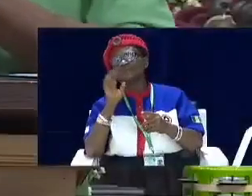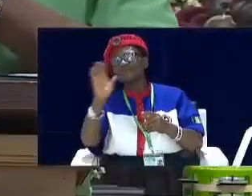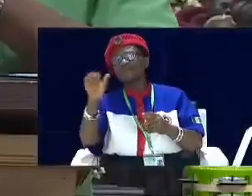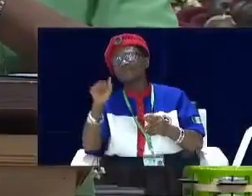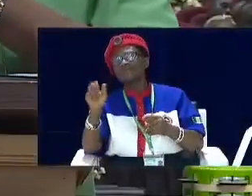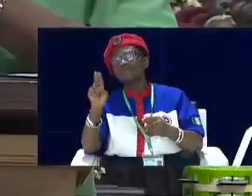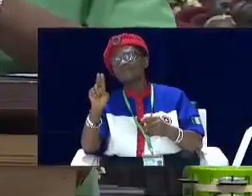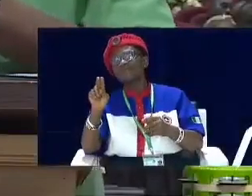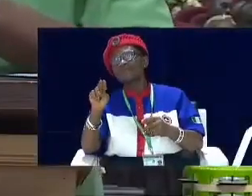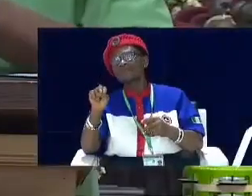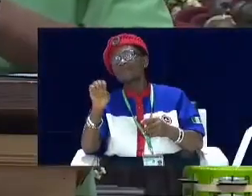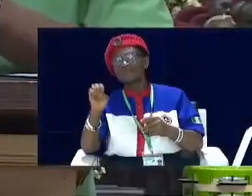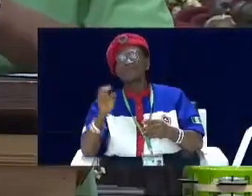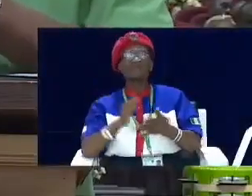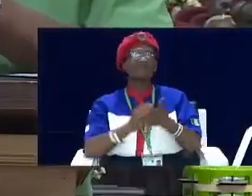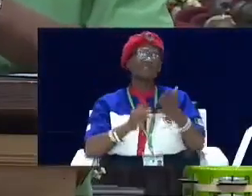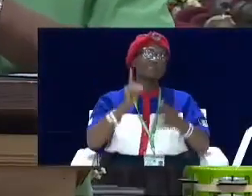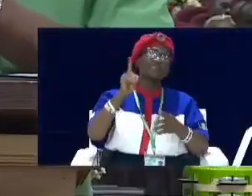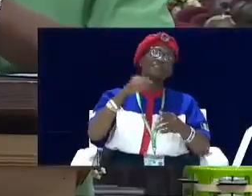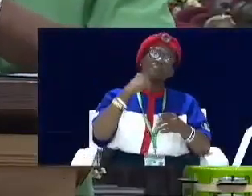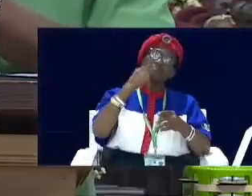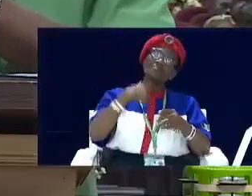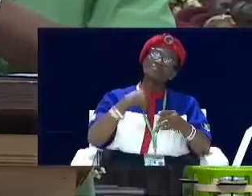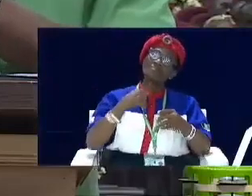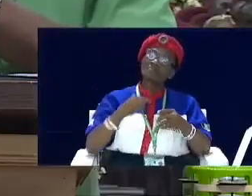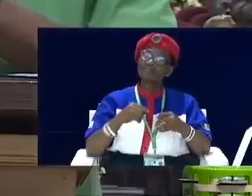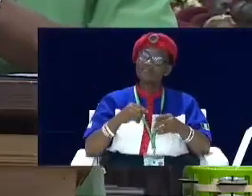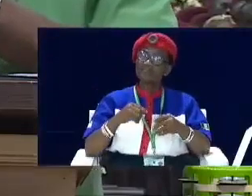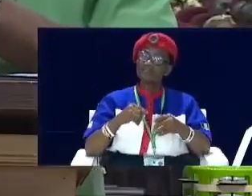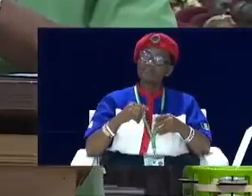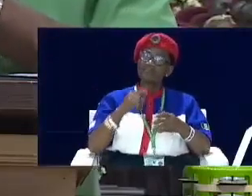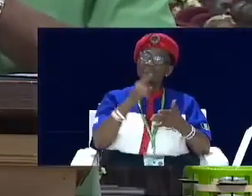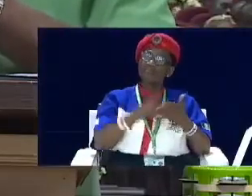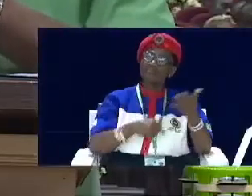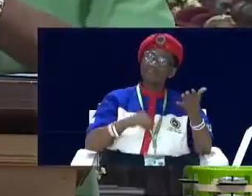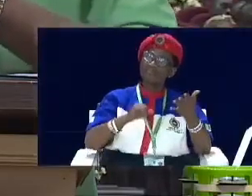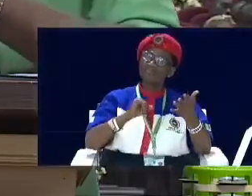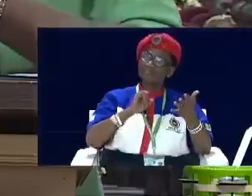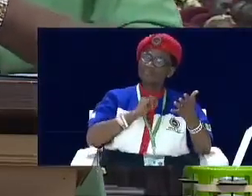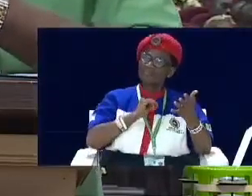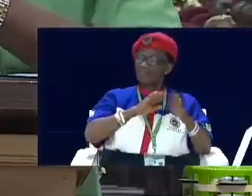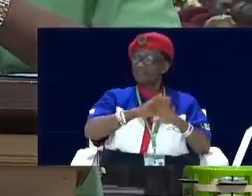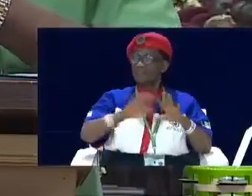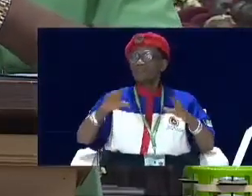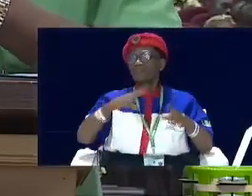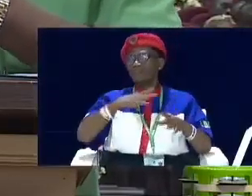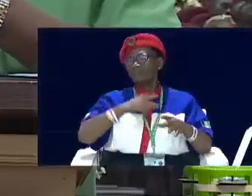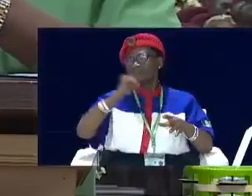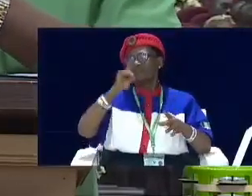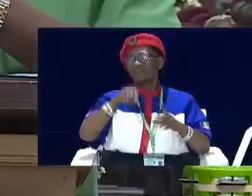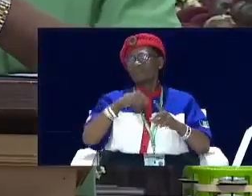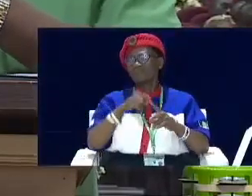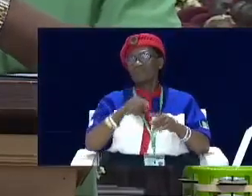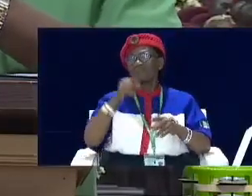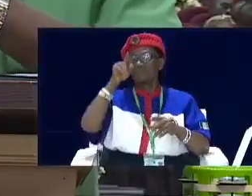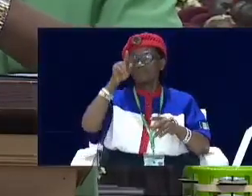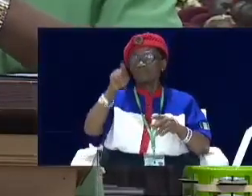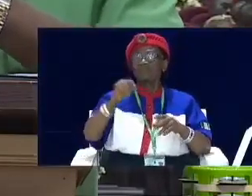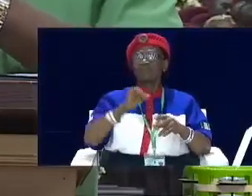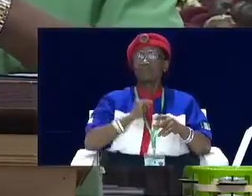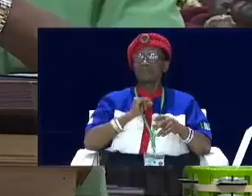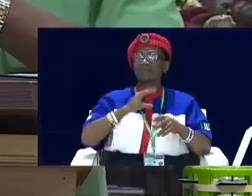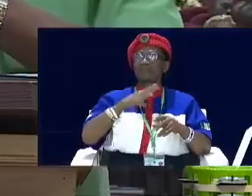Someone said to me, eyan kan so fun mi wi pe, what I don't like about you. Ohun ti o fe nipa re tin bi mi ni so. I like